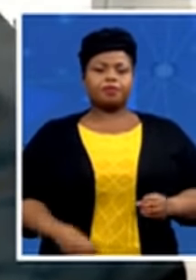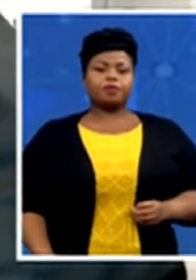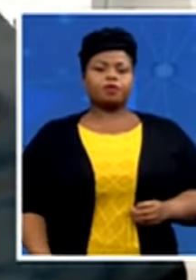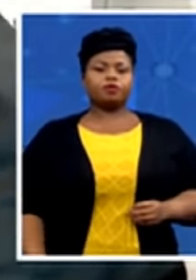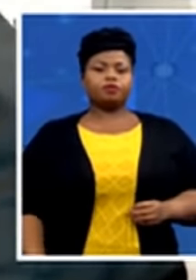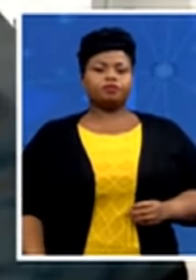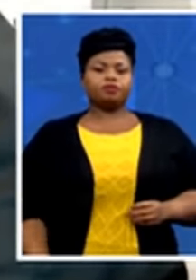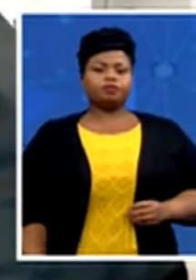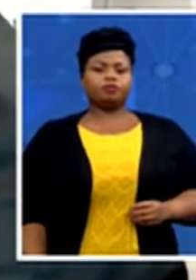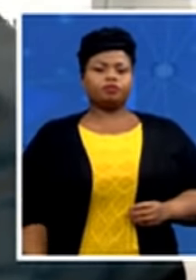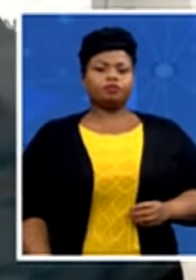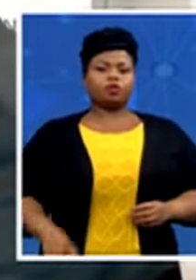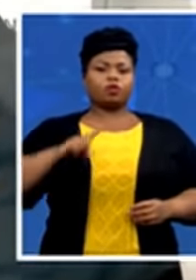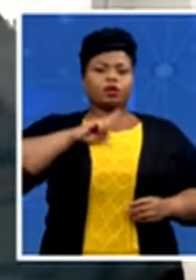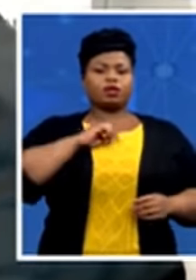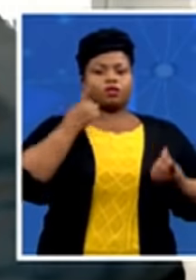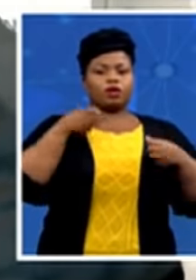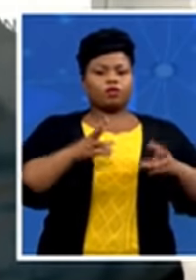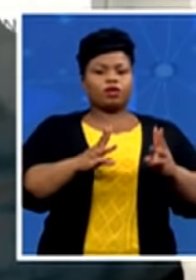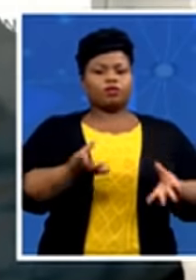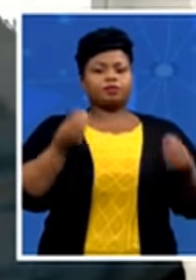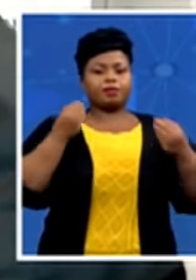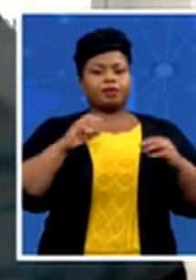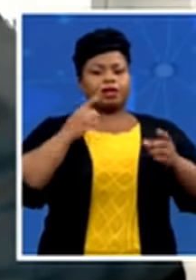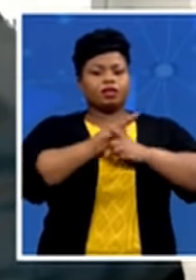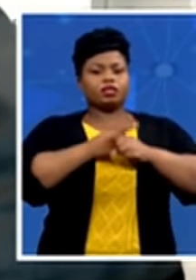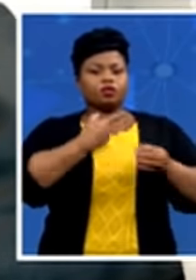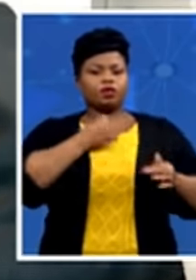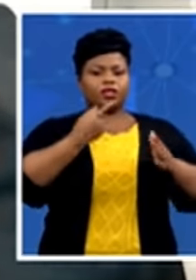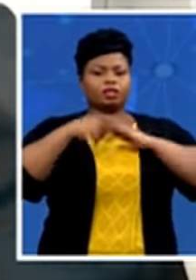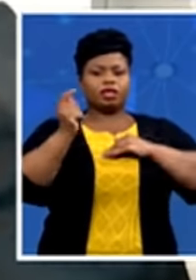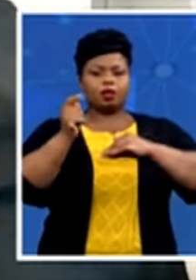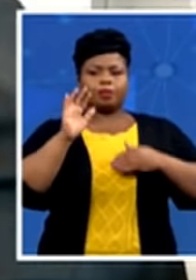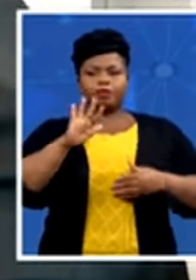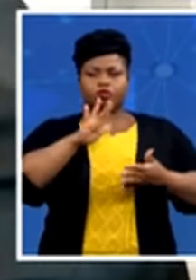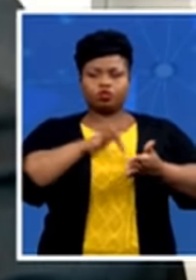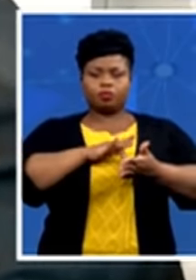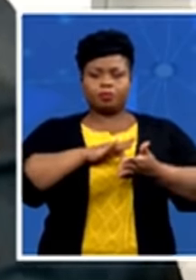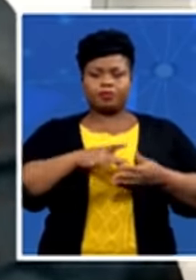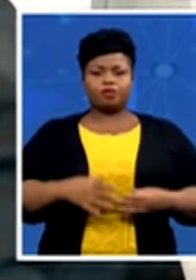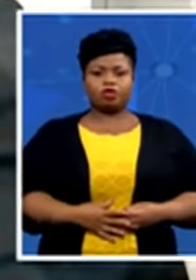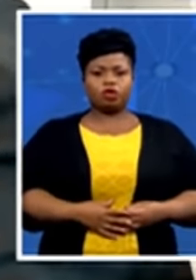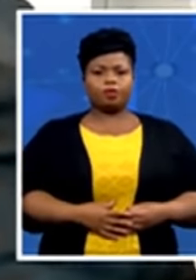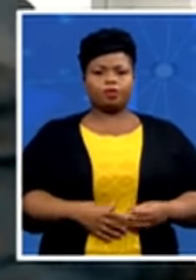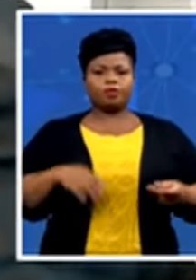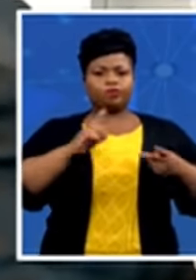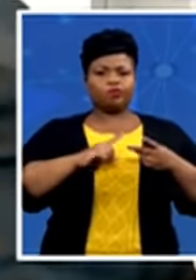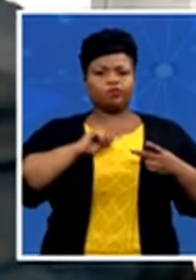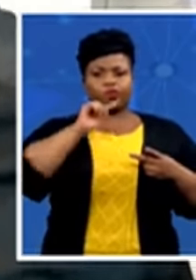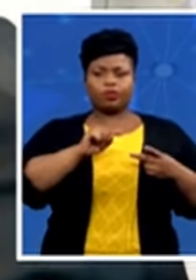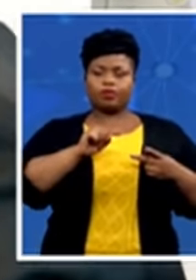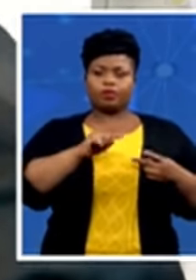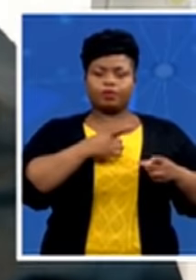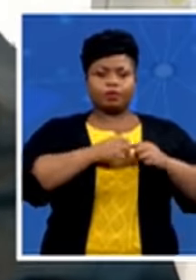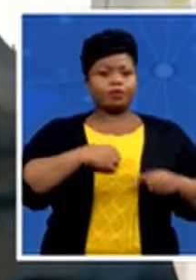is being sold these slots. How do you attack that to the motorists that are there in the queues now, that are being deprived, for